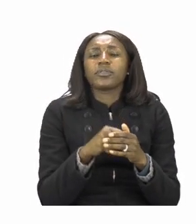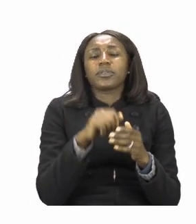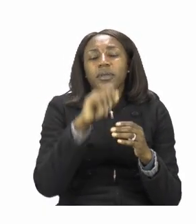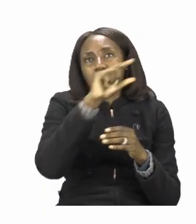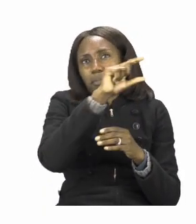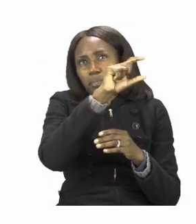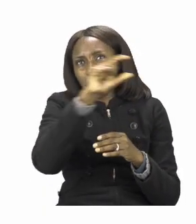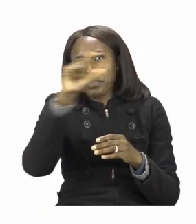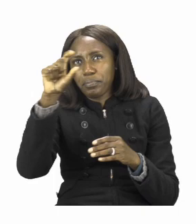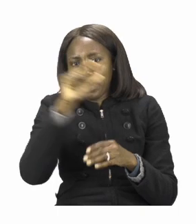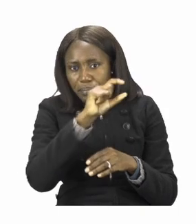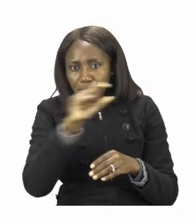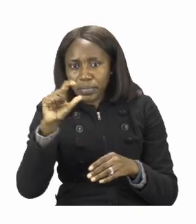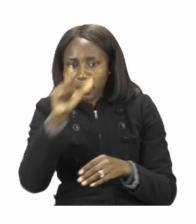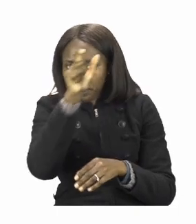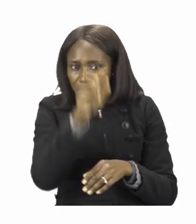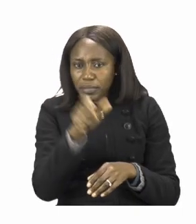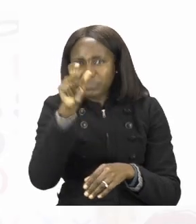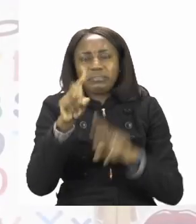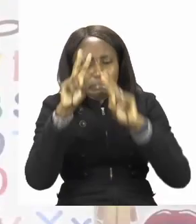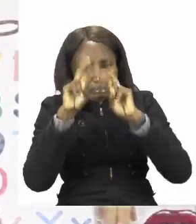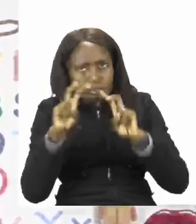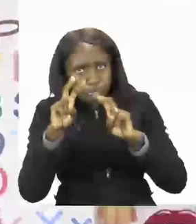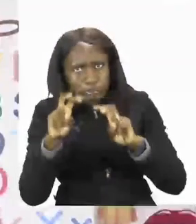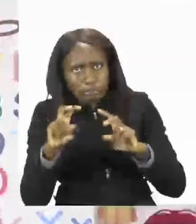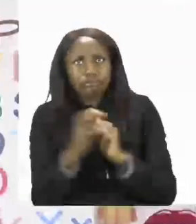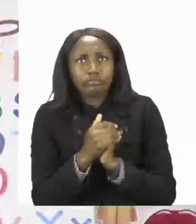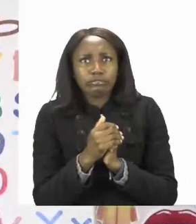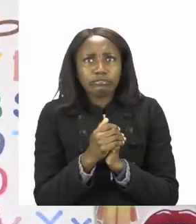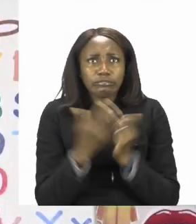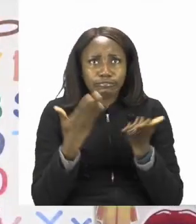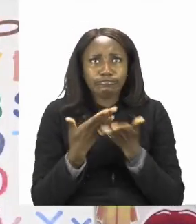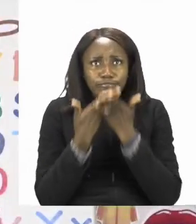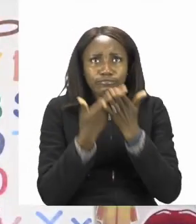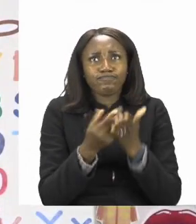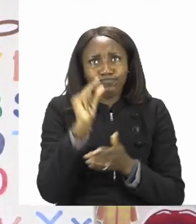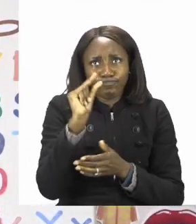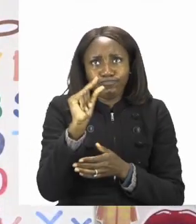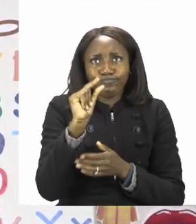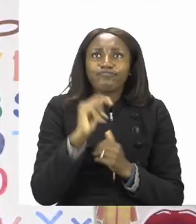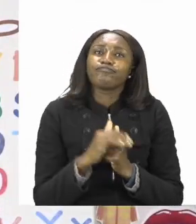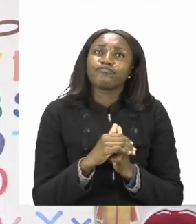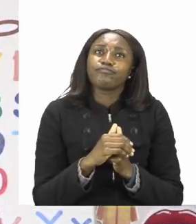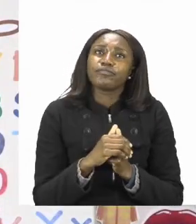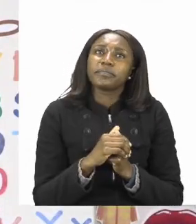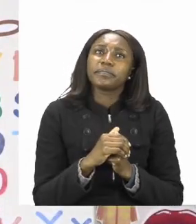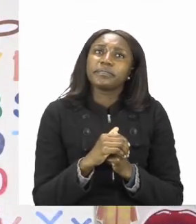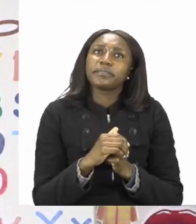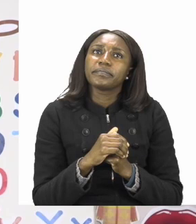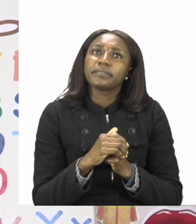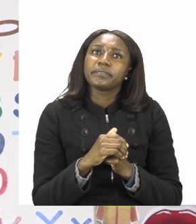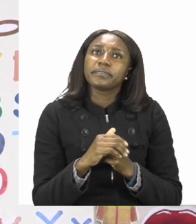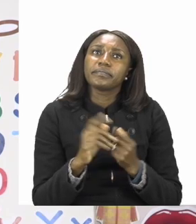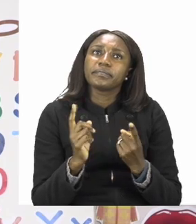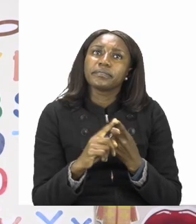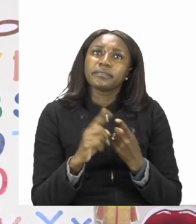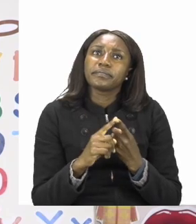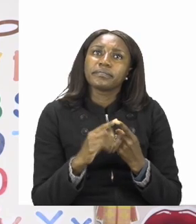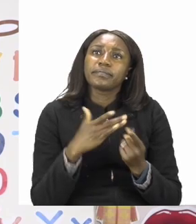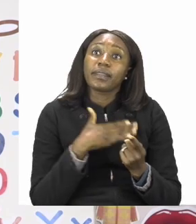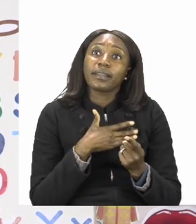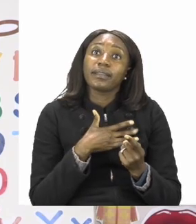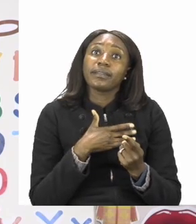word search. So let's do a few of them together. Now I have the words